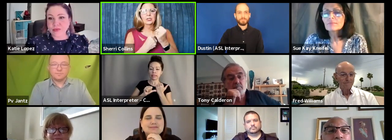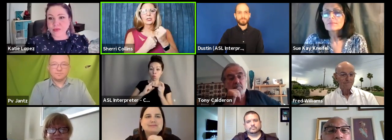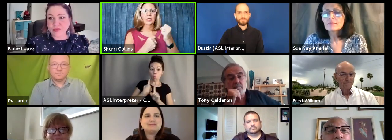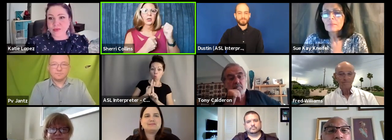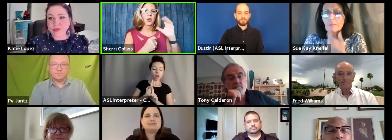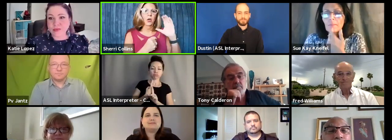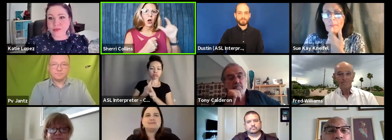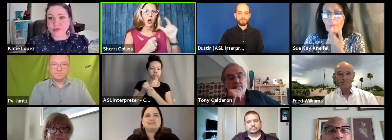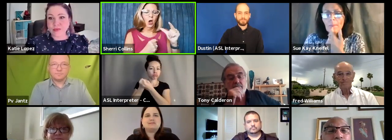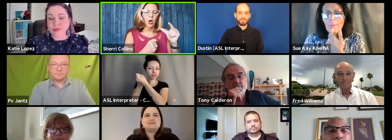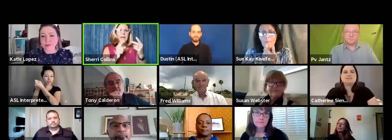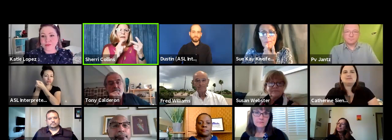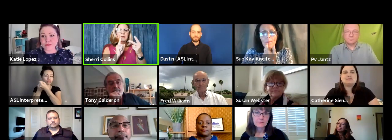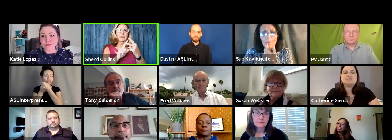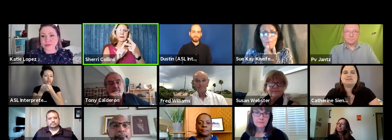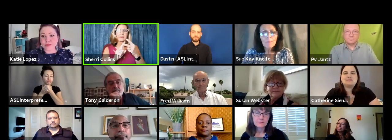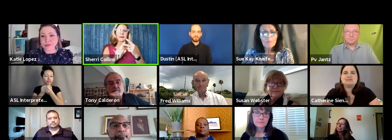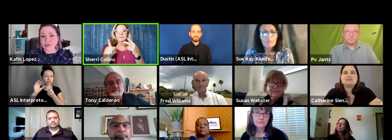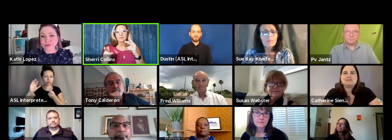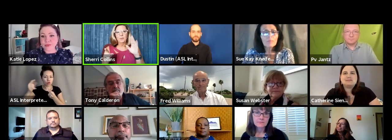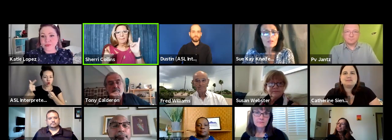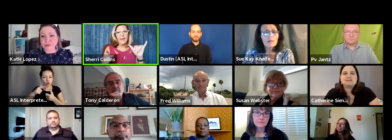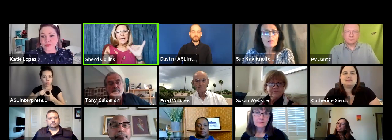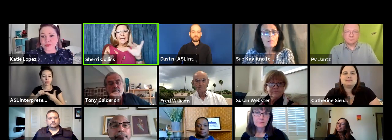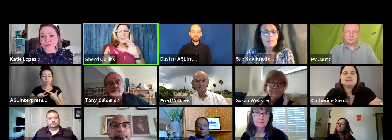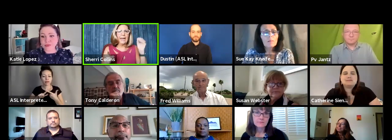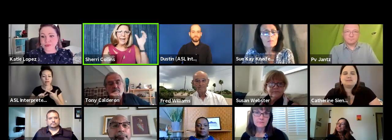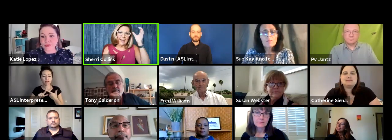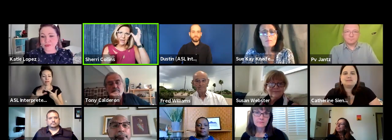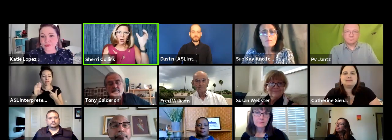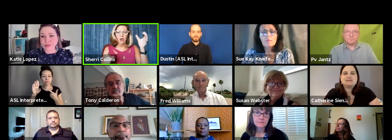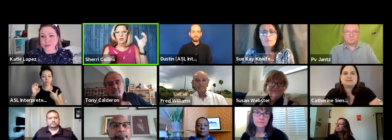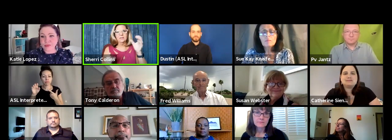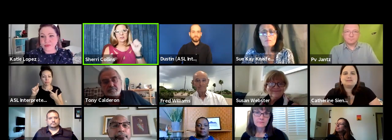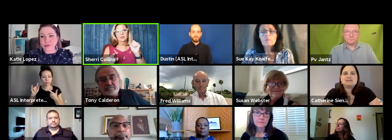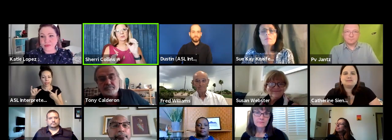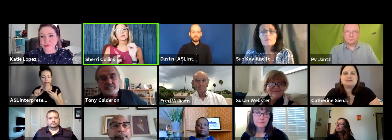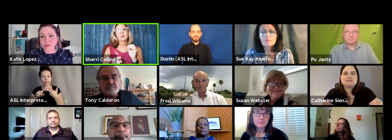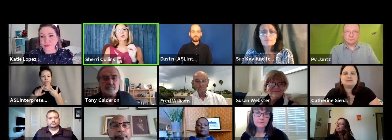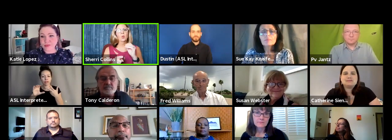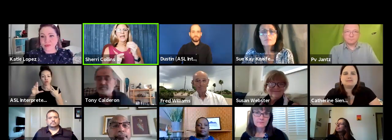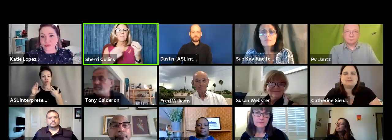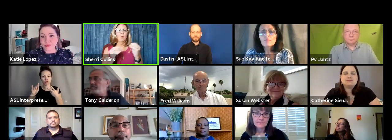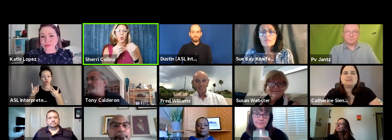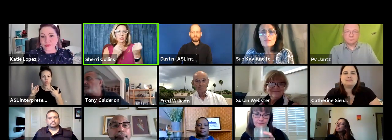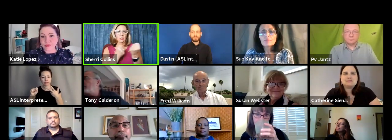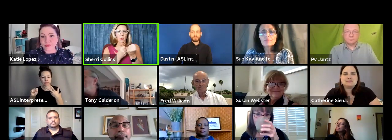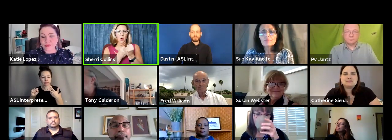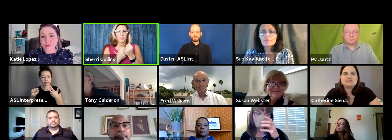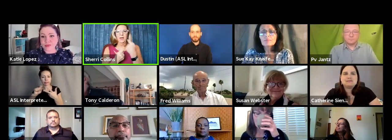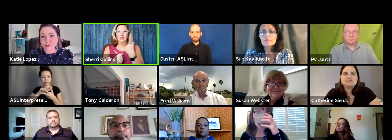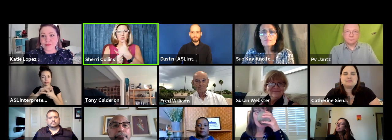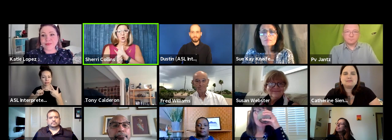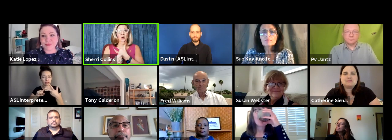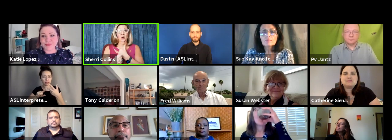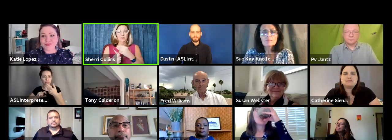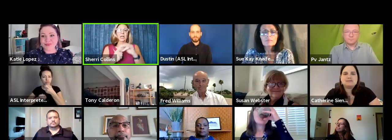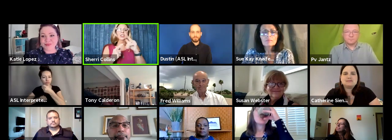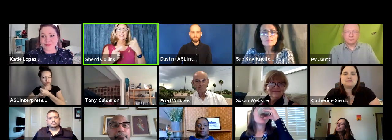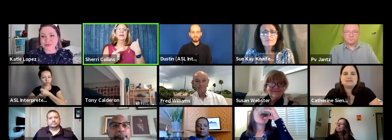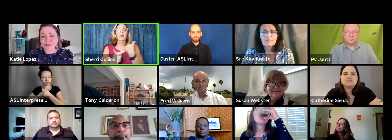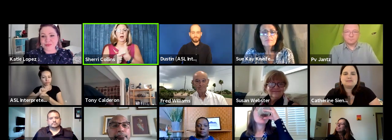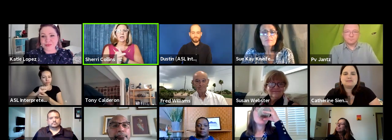supports Carmen, Betty, and Curtis. So we have more support because